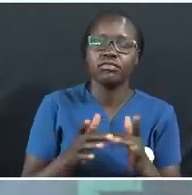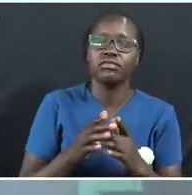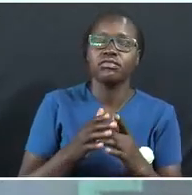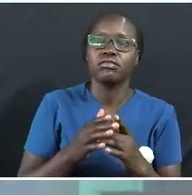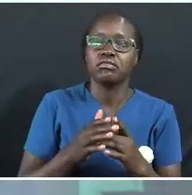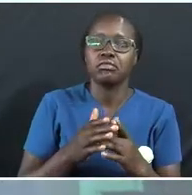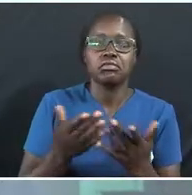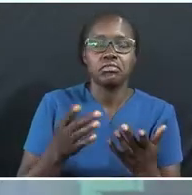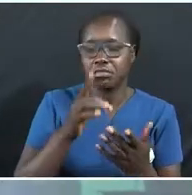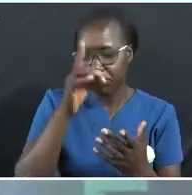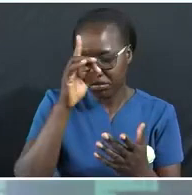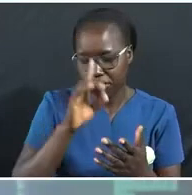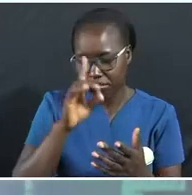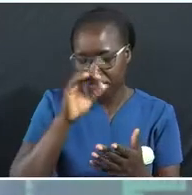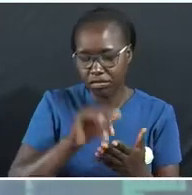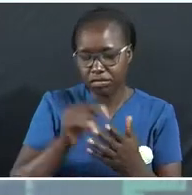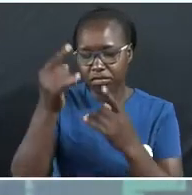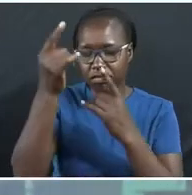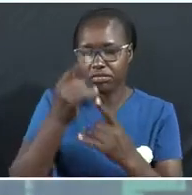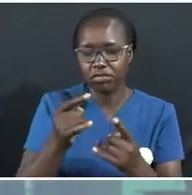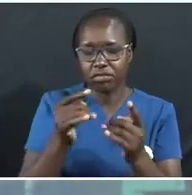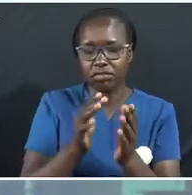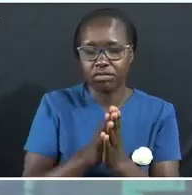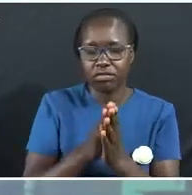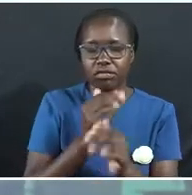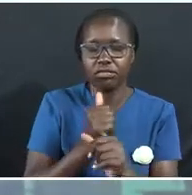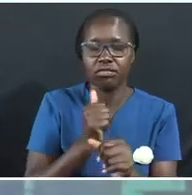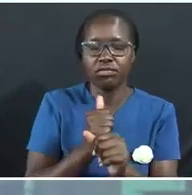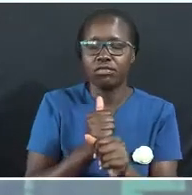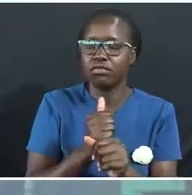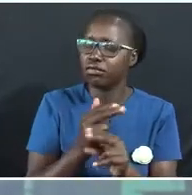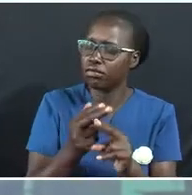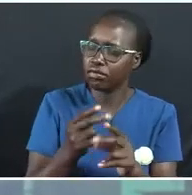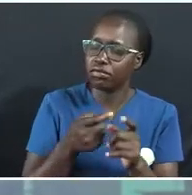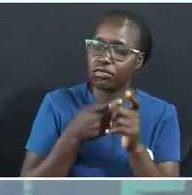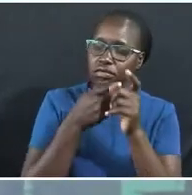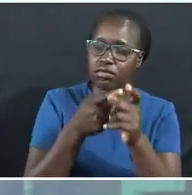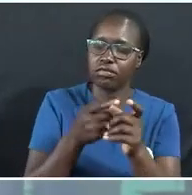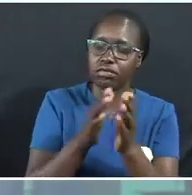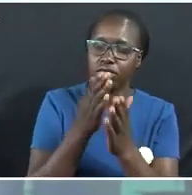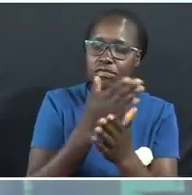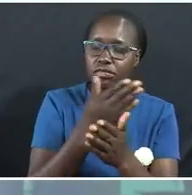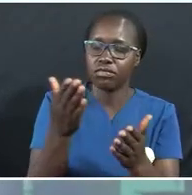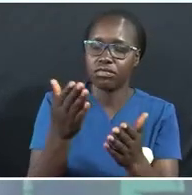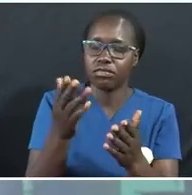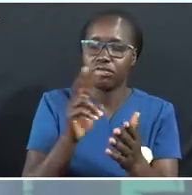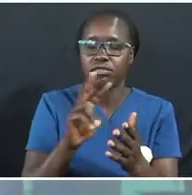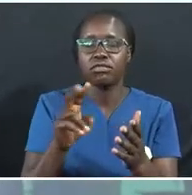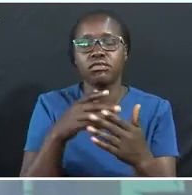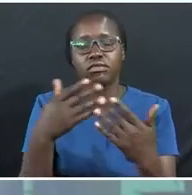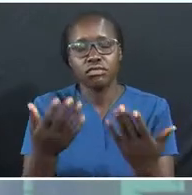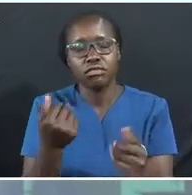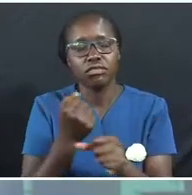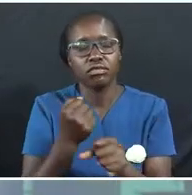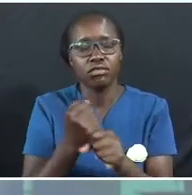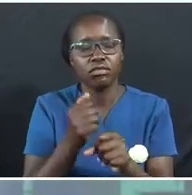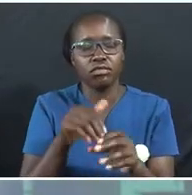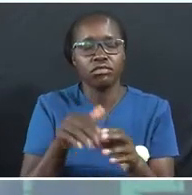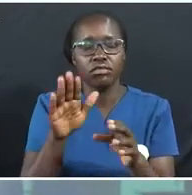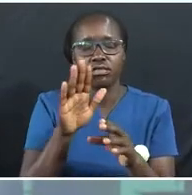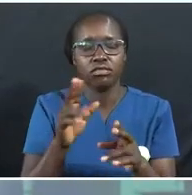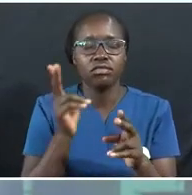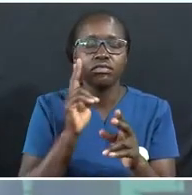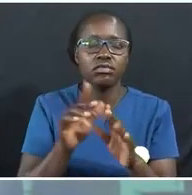coming, and your reward is with you. You are going to see how have we delivered in your